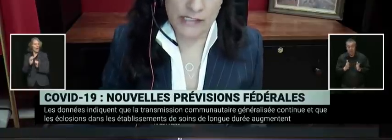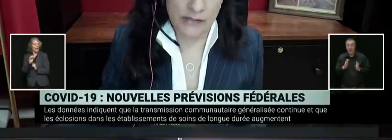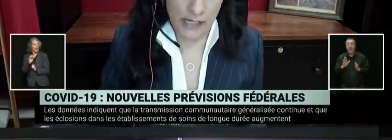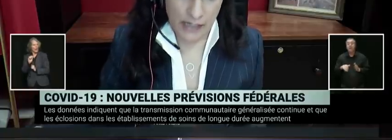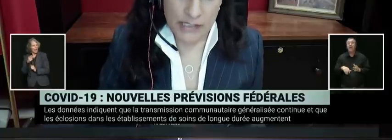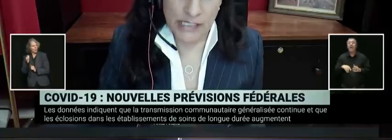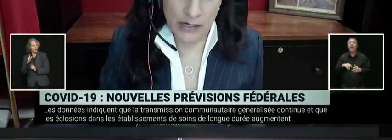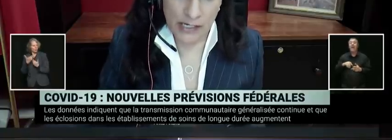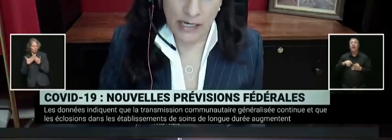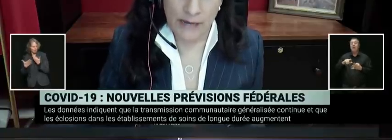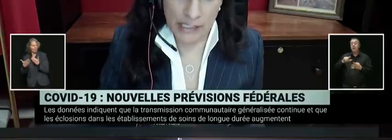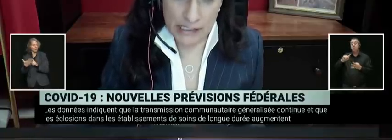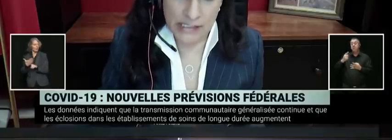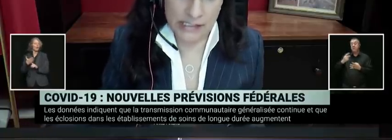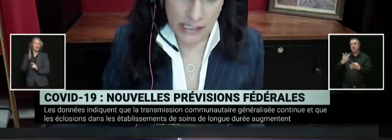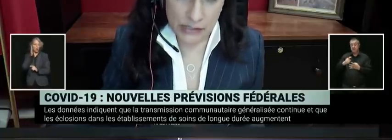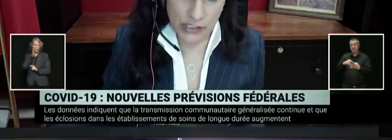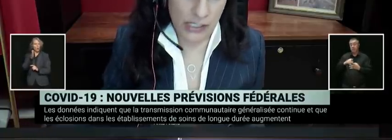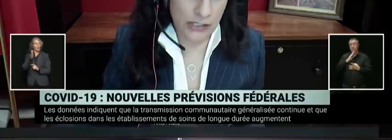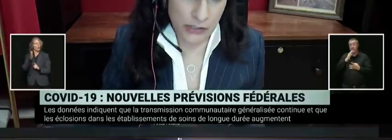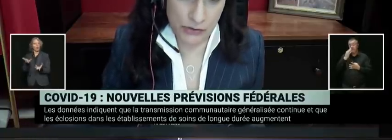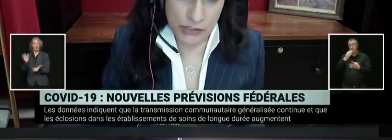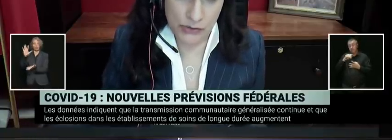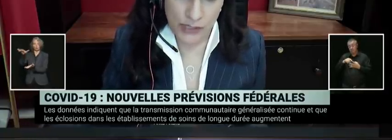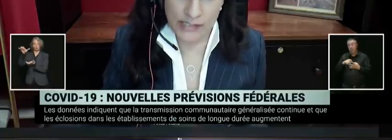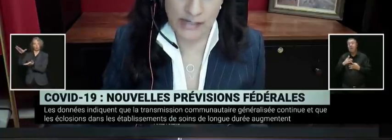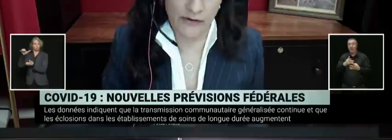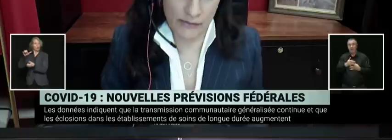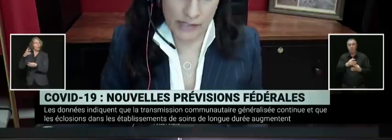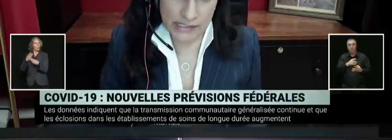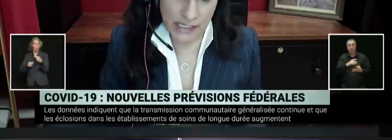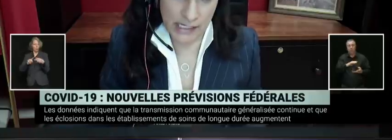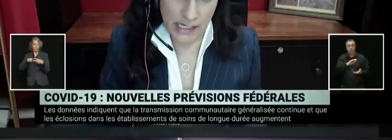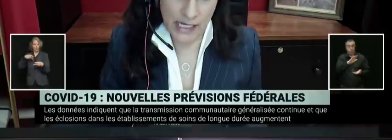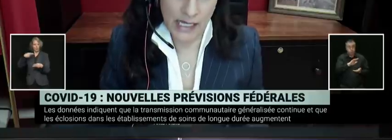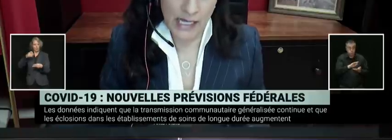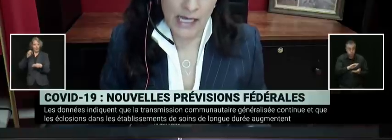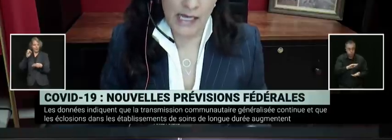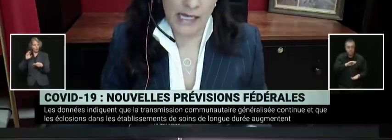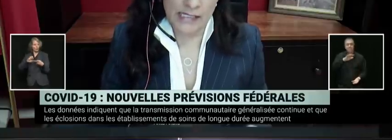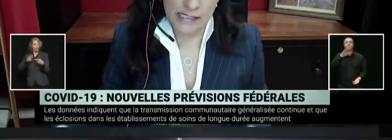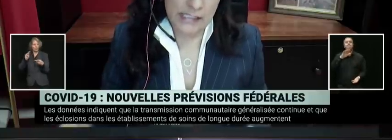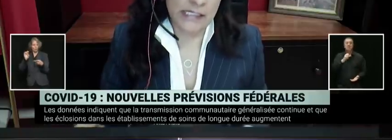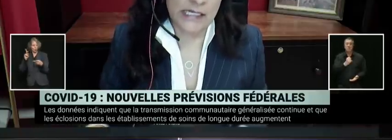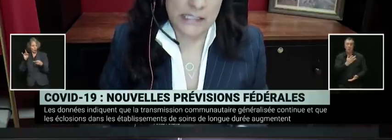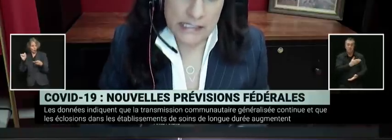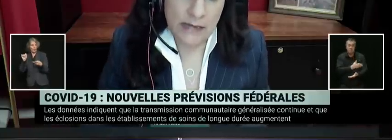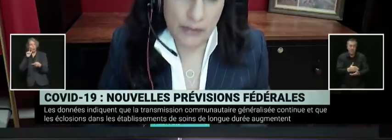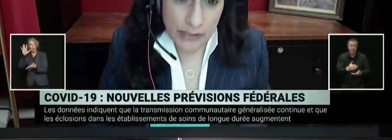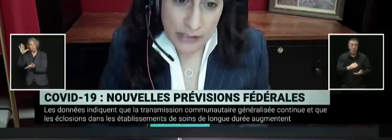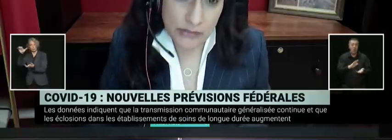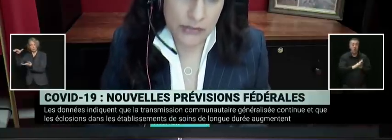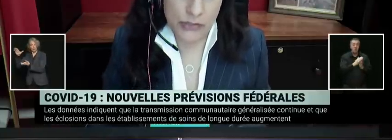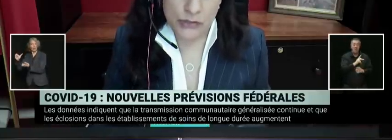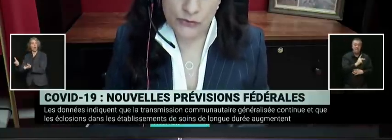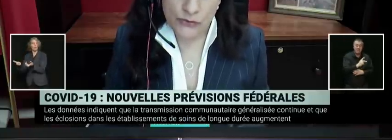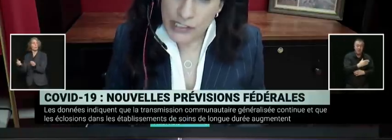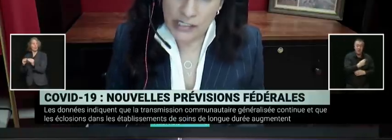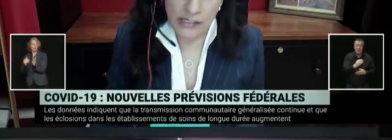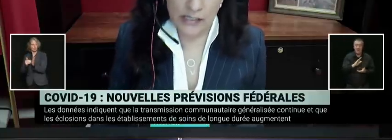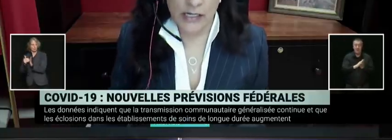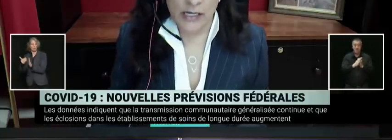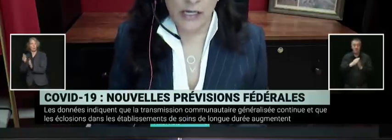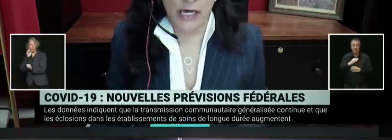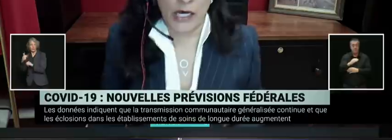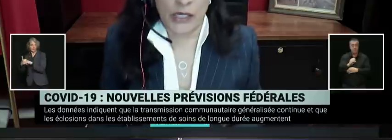both Pfizer and Moderna coming into this country in Q2, as I've already said. Et ça, c'est très, très important de se